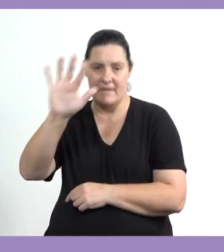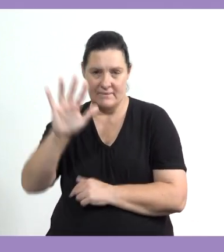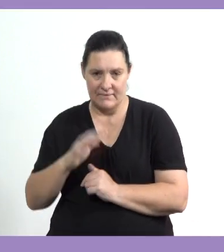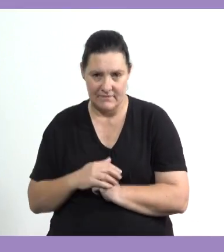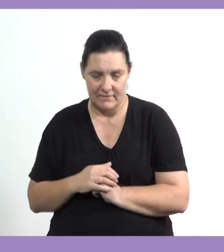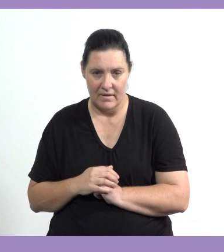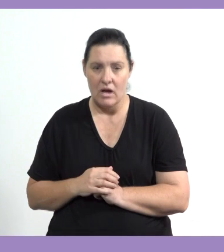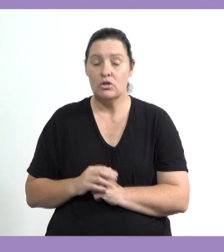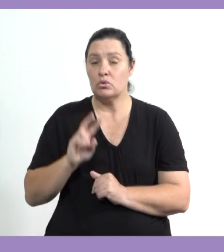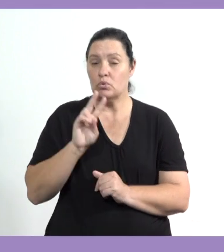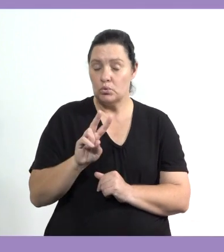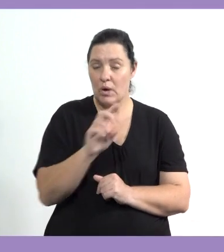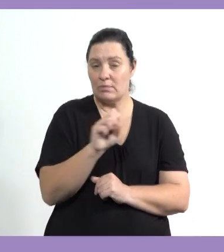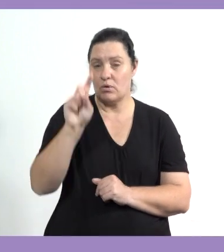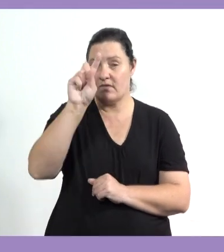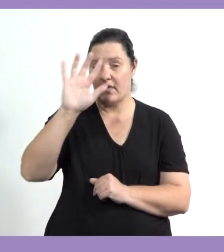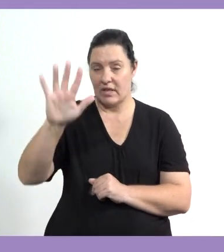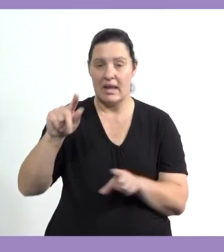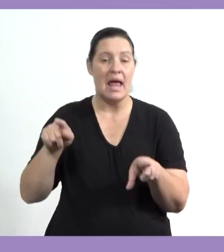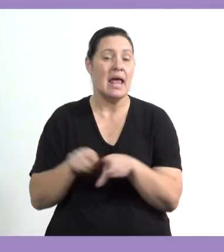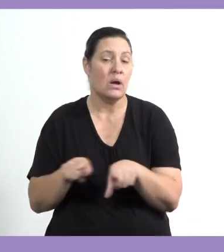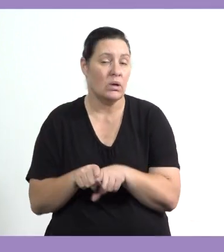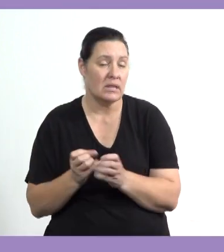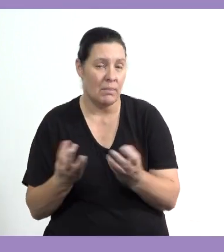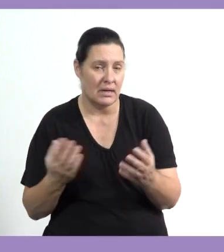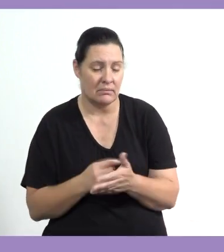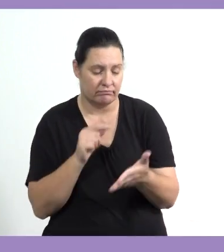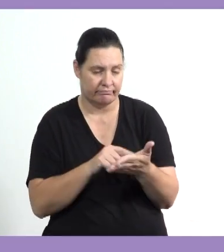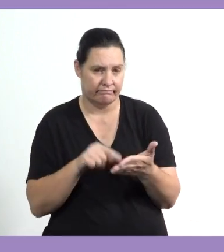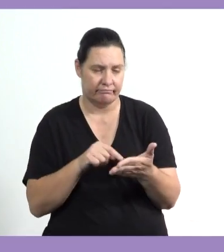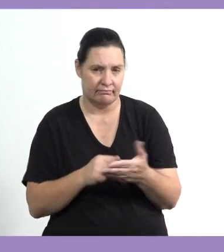Now 2 exponent 15 is equals to